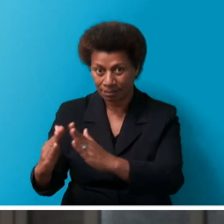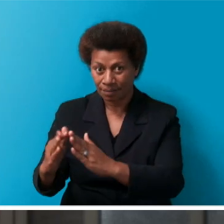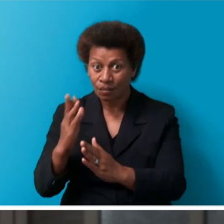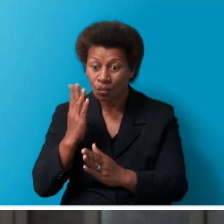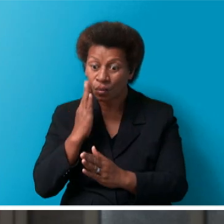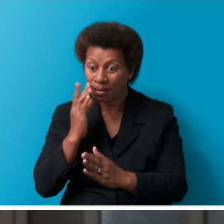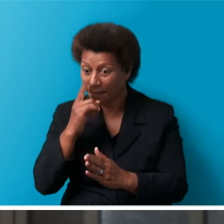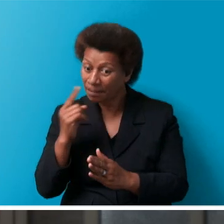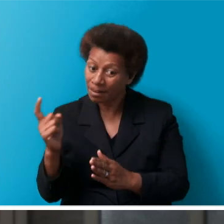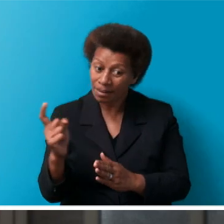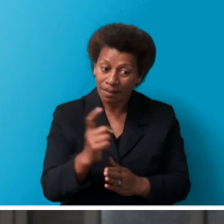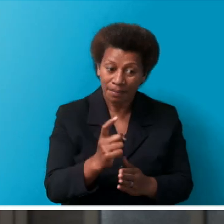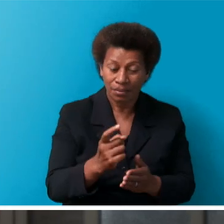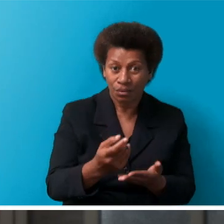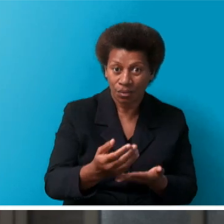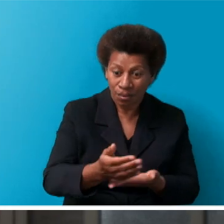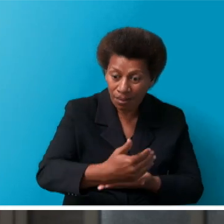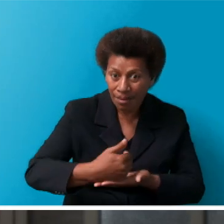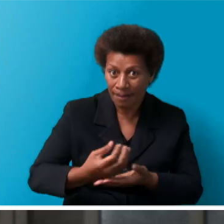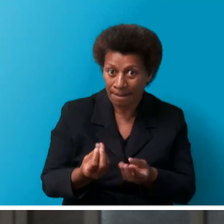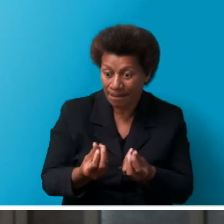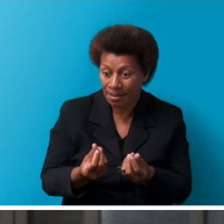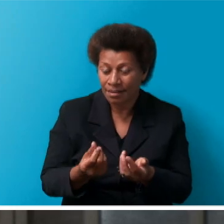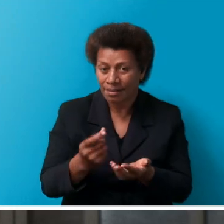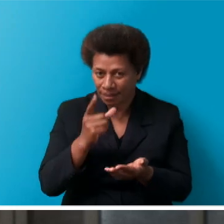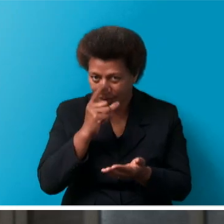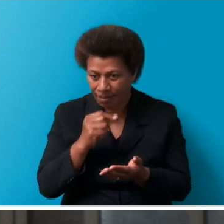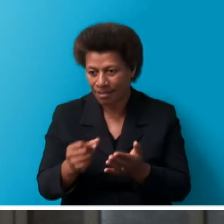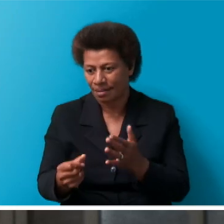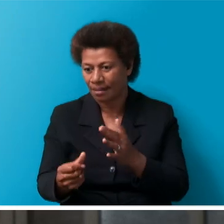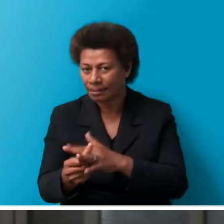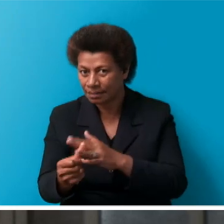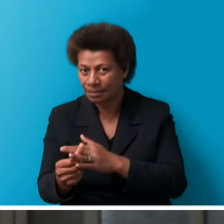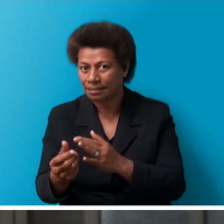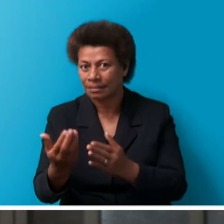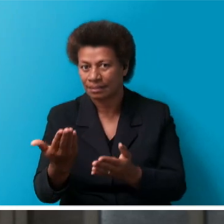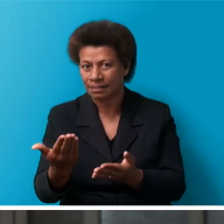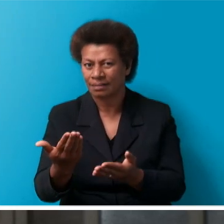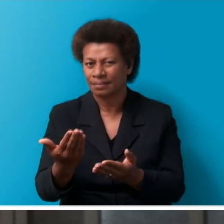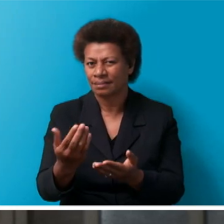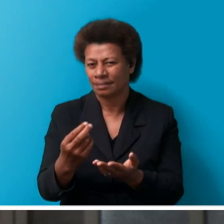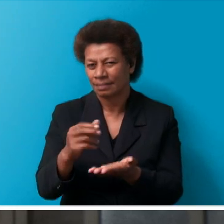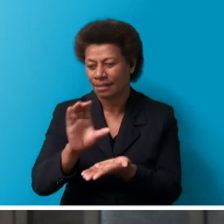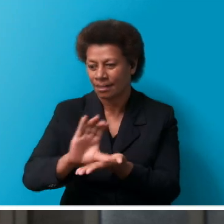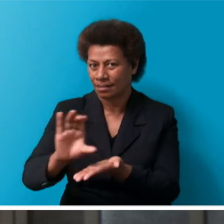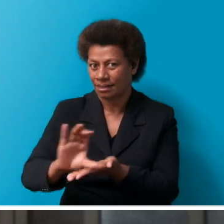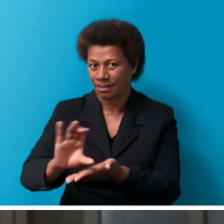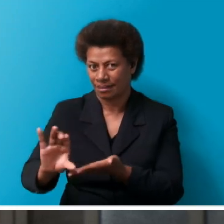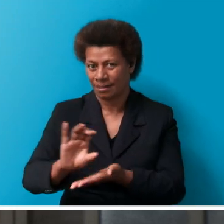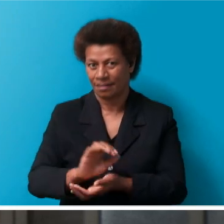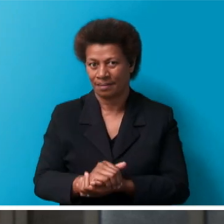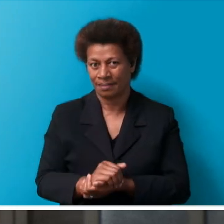could come to a place of networking and be able to access various services, including counseling. We are hoping with